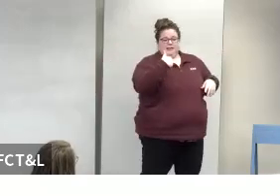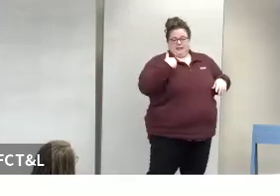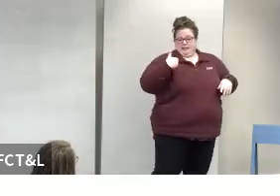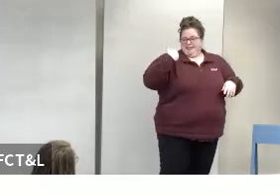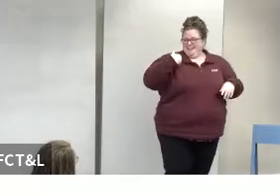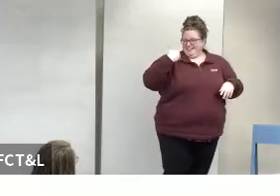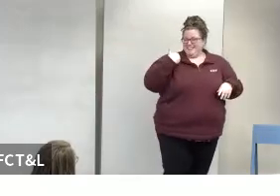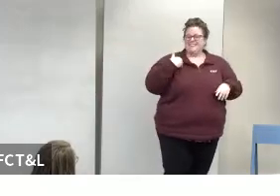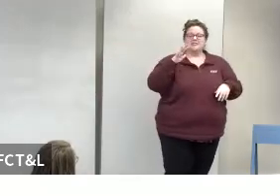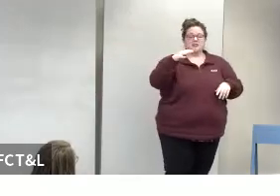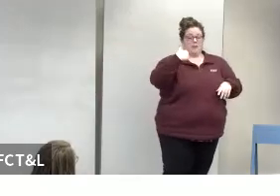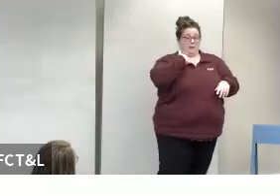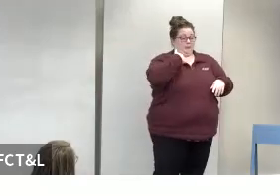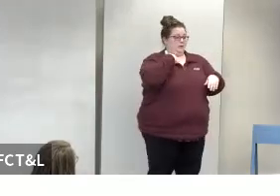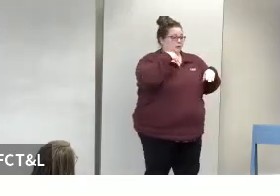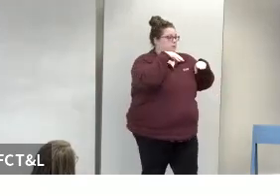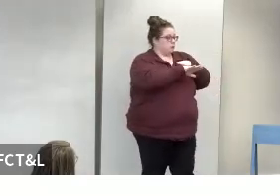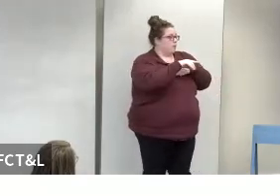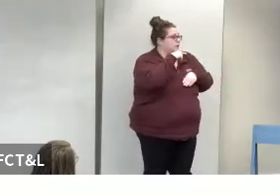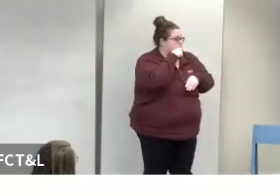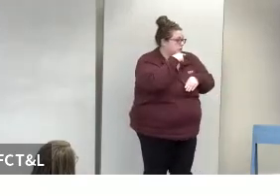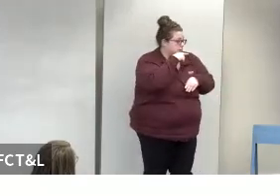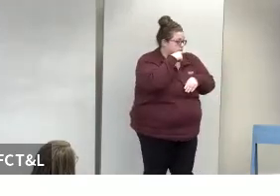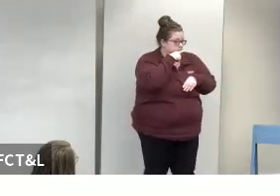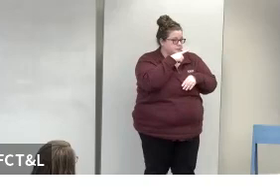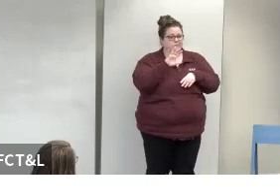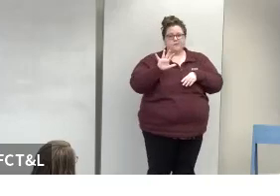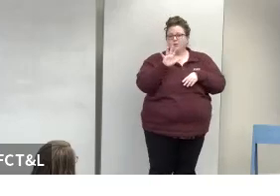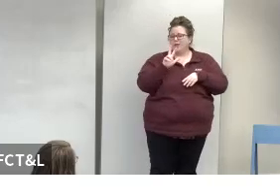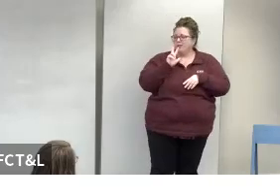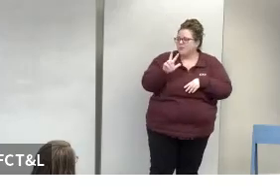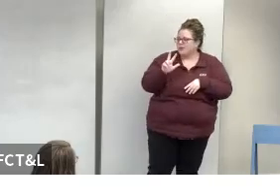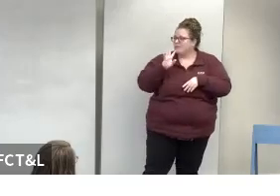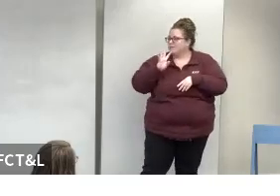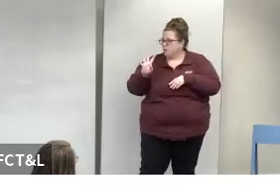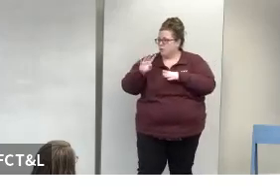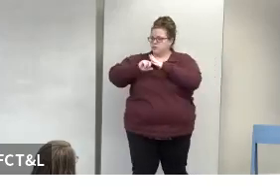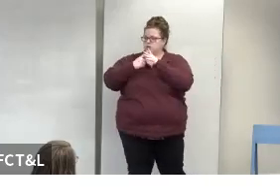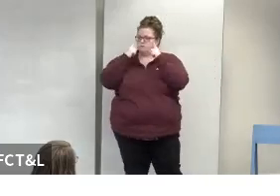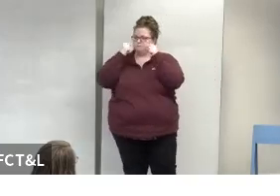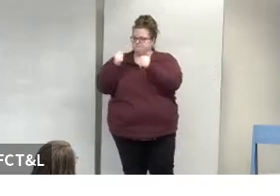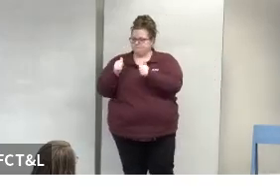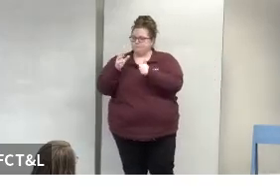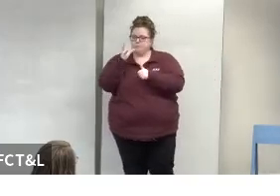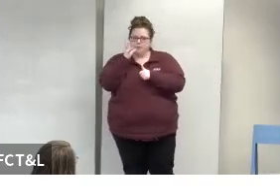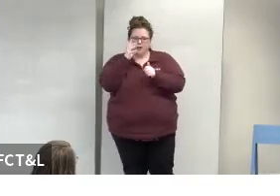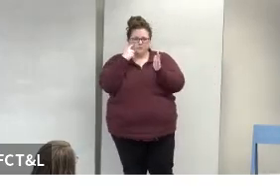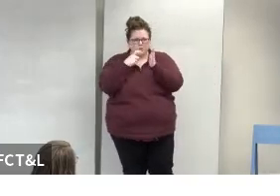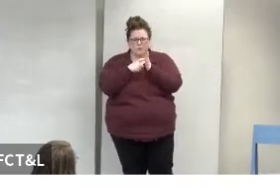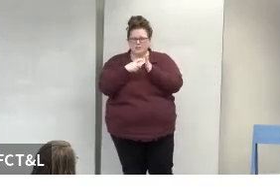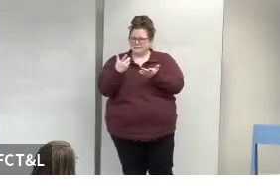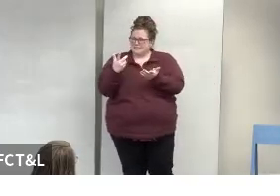don't know what happened now, but I was very cute there. I was born hearing, and then about age 3 or